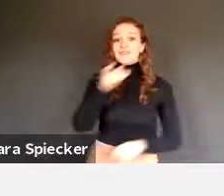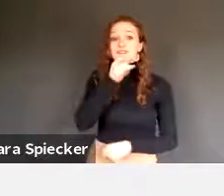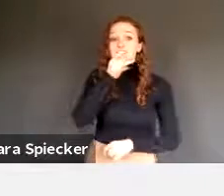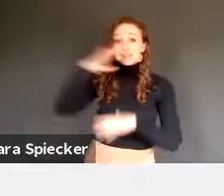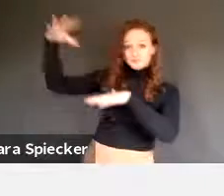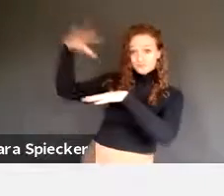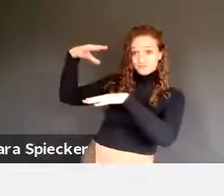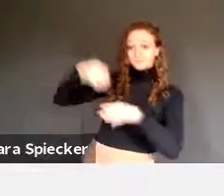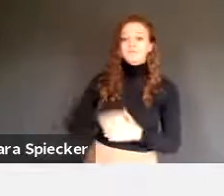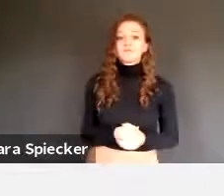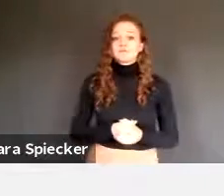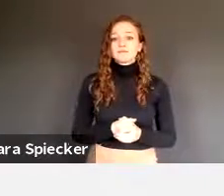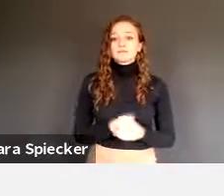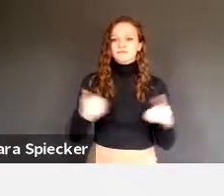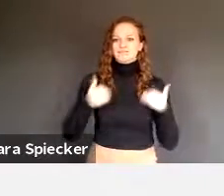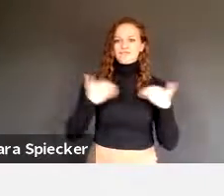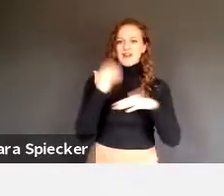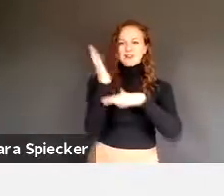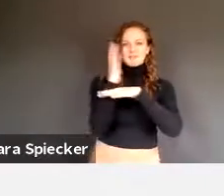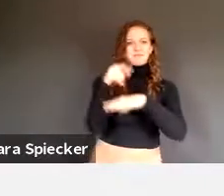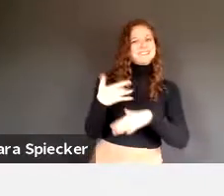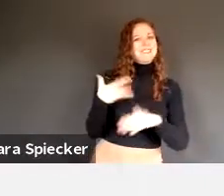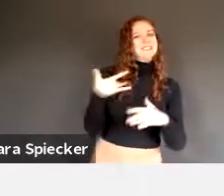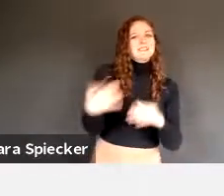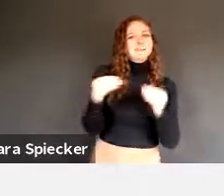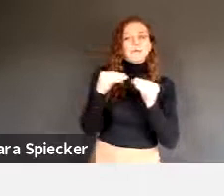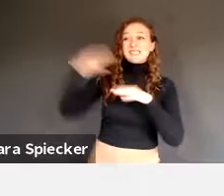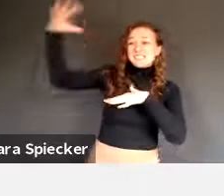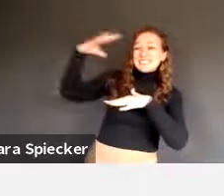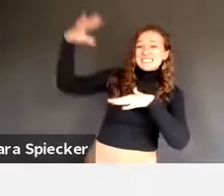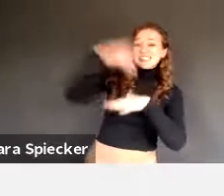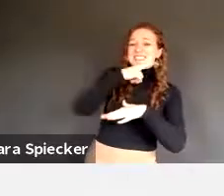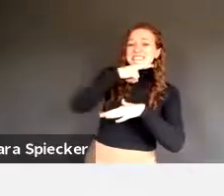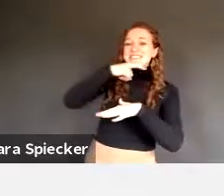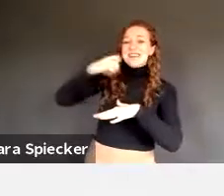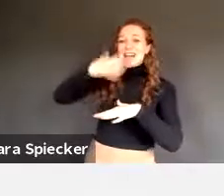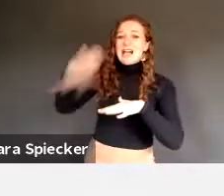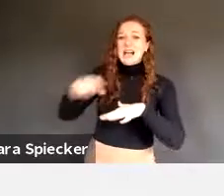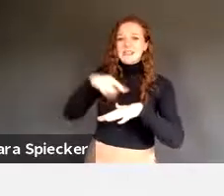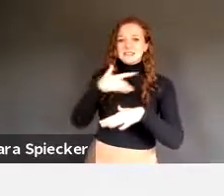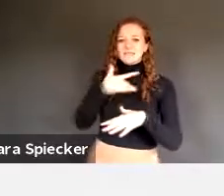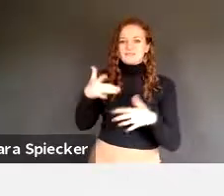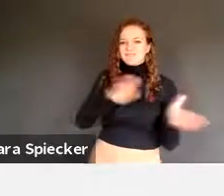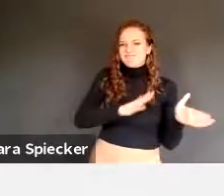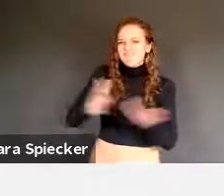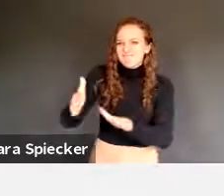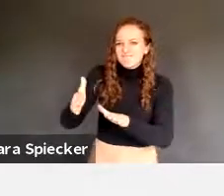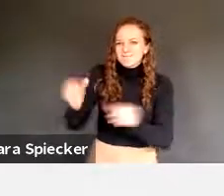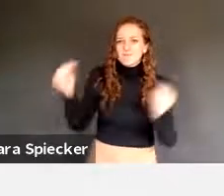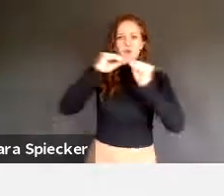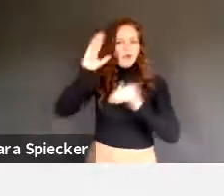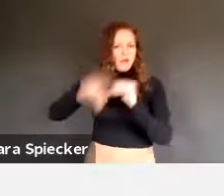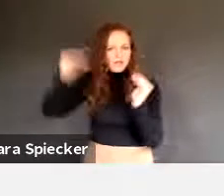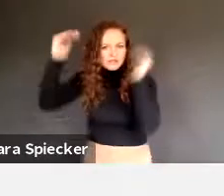This allows them to grow. Now moving to light availability in the second row, juvenile kelps may be